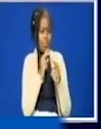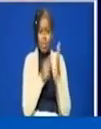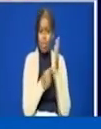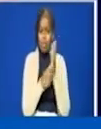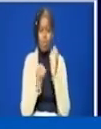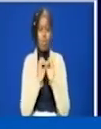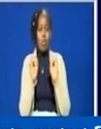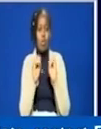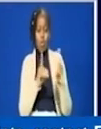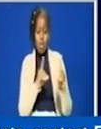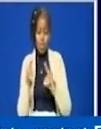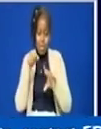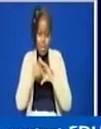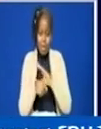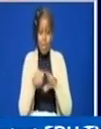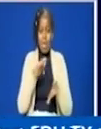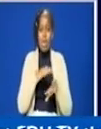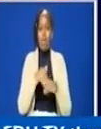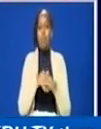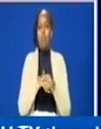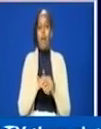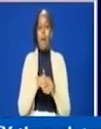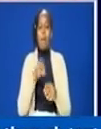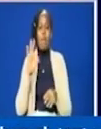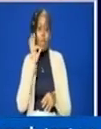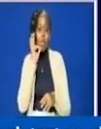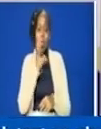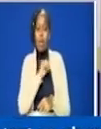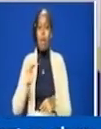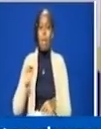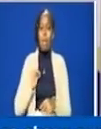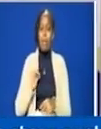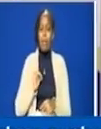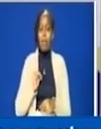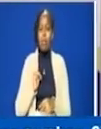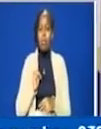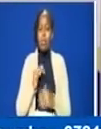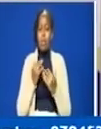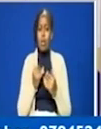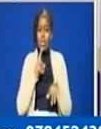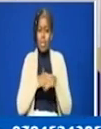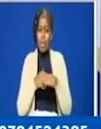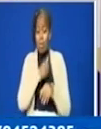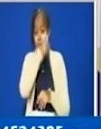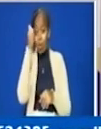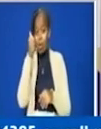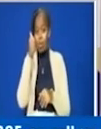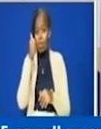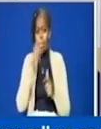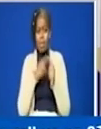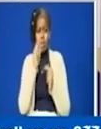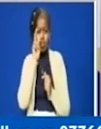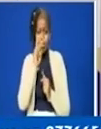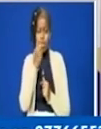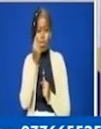going deeper into the male and the female parts of the flower. Yes. In fact, this reminds me. When I wake up very early in the morning and I switch on my TV,